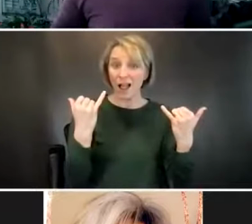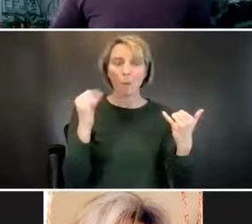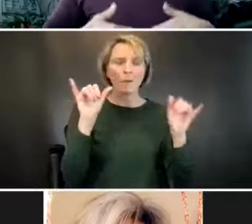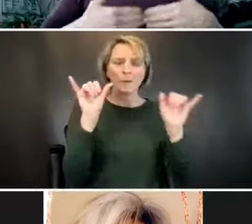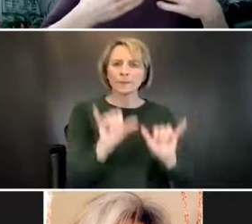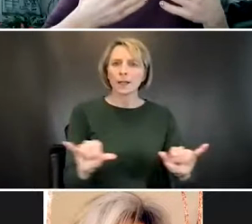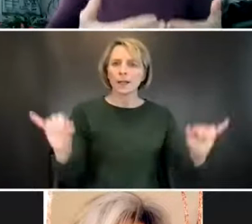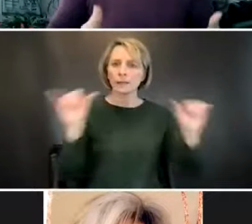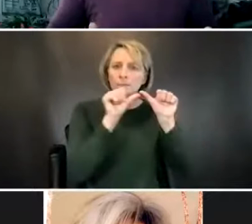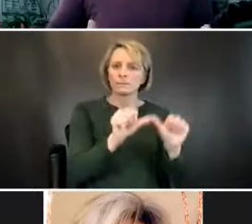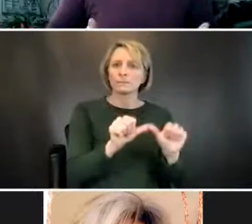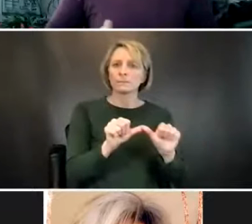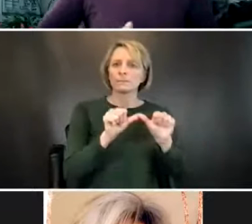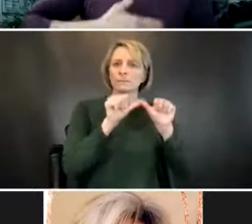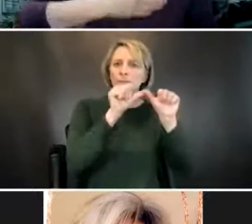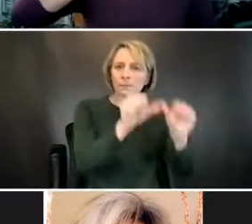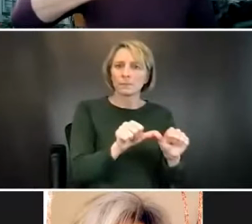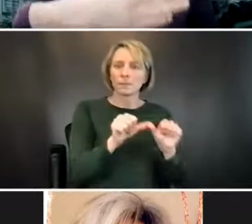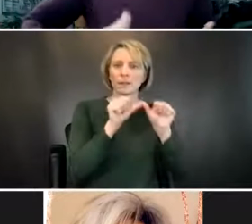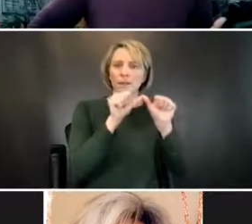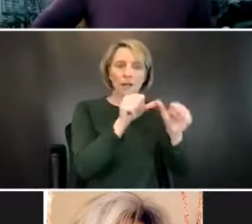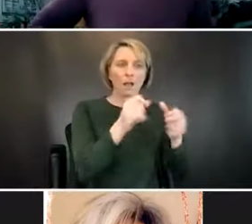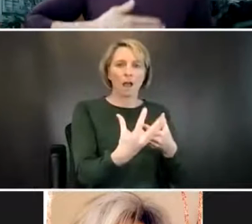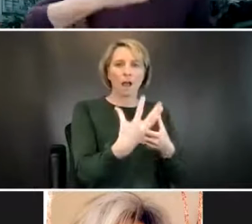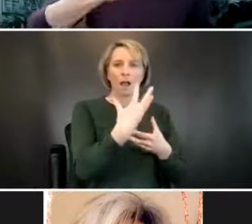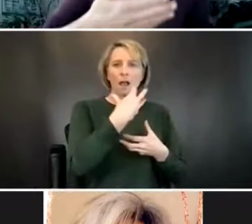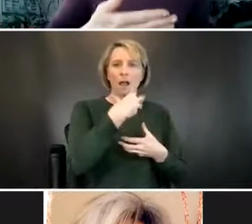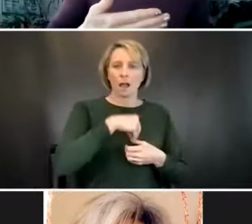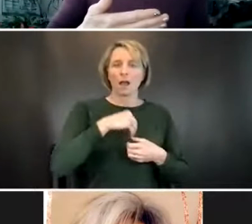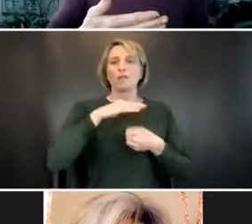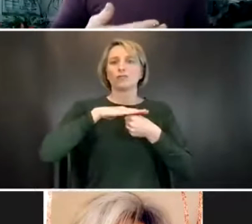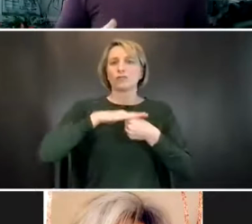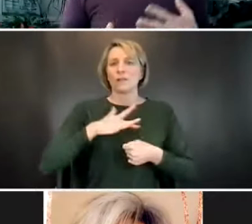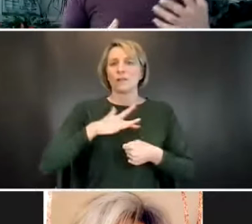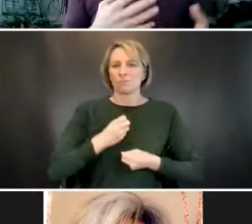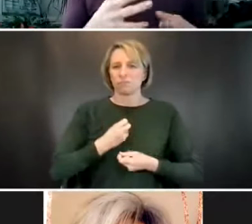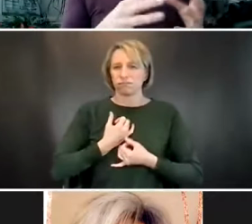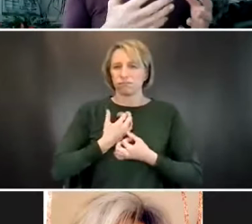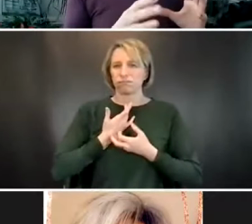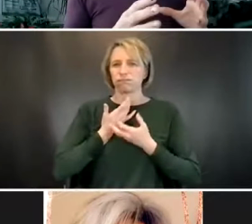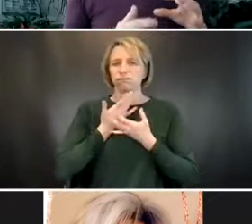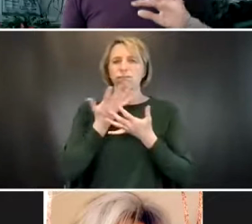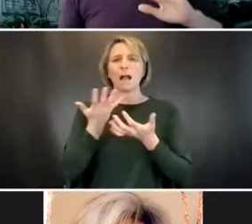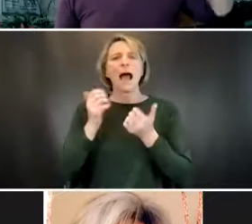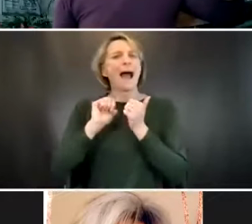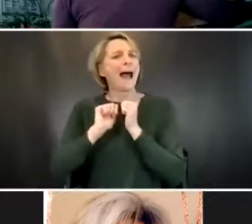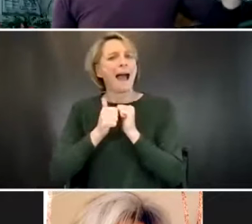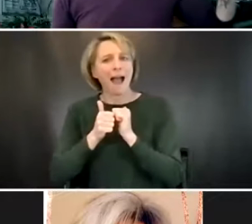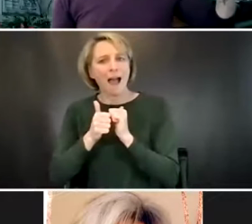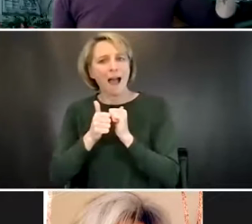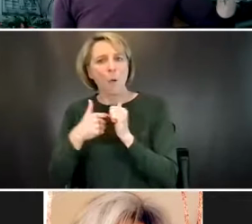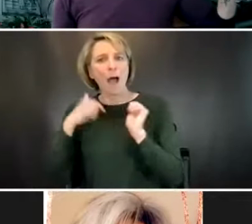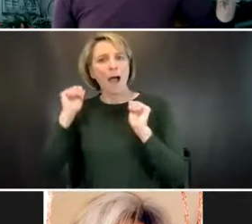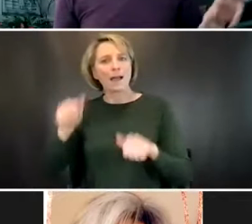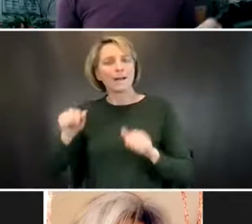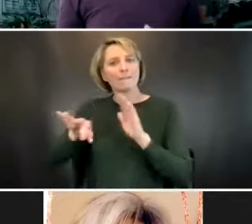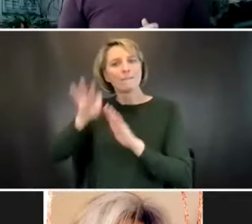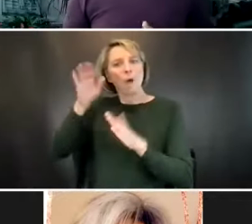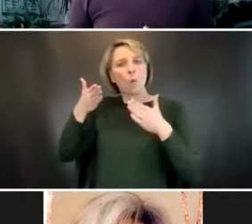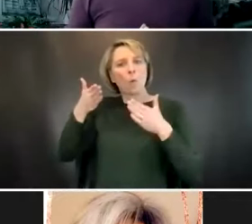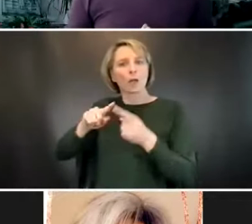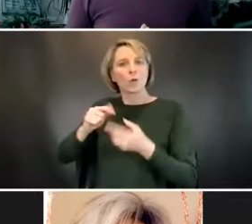response and find some way to complete the cycle. So that's where self-care, and that's going to be in our third